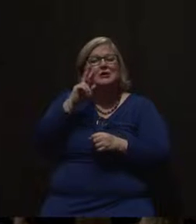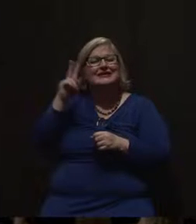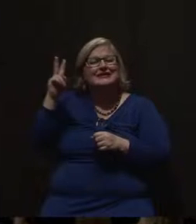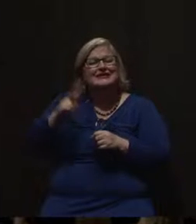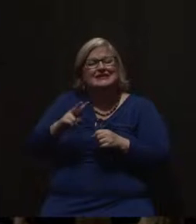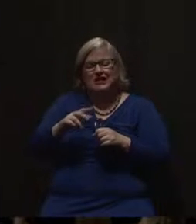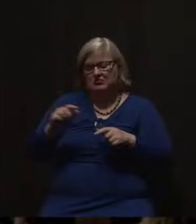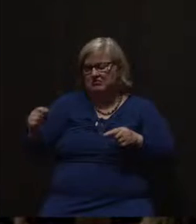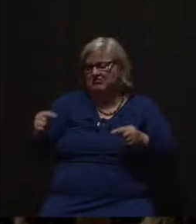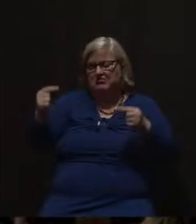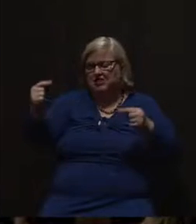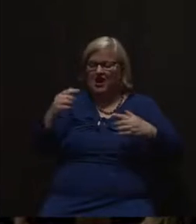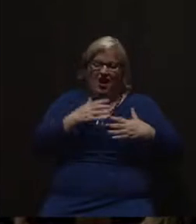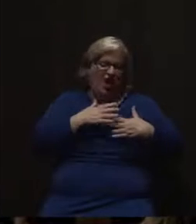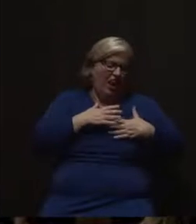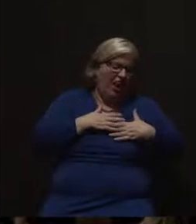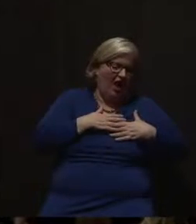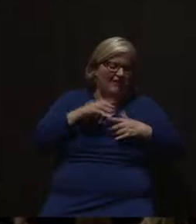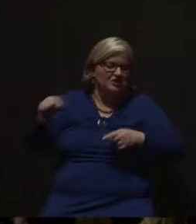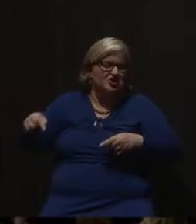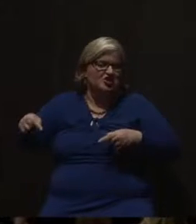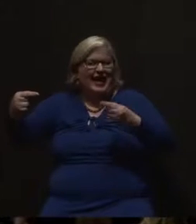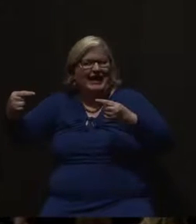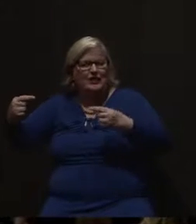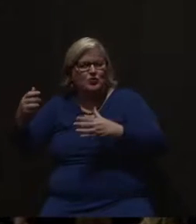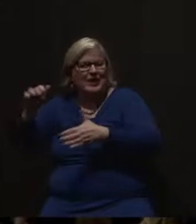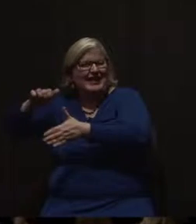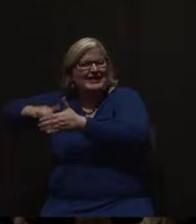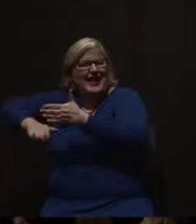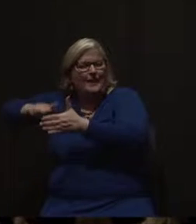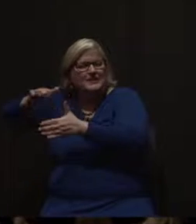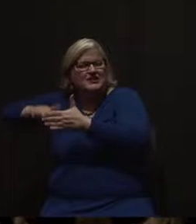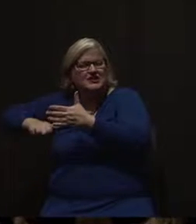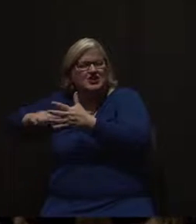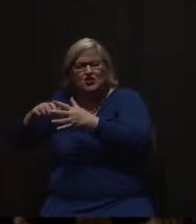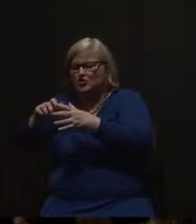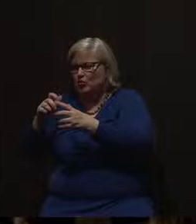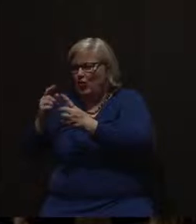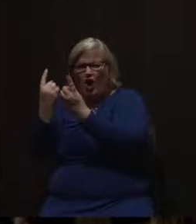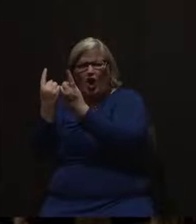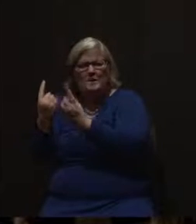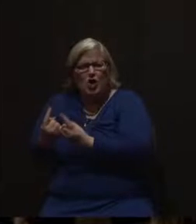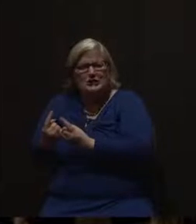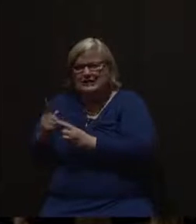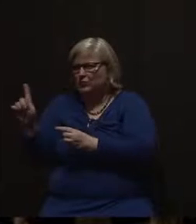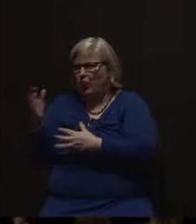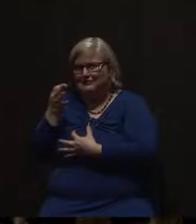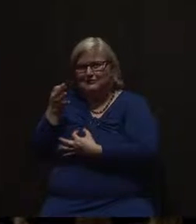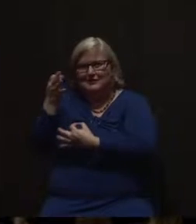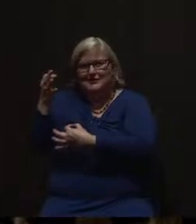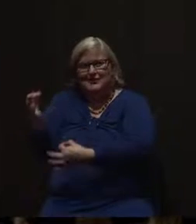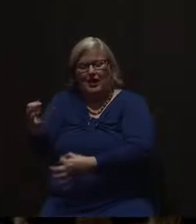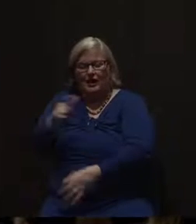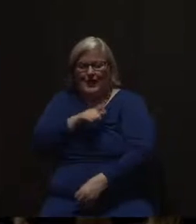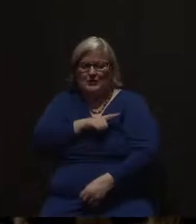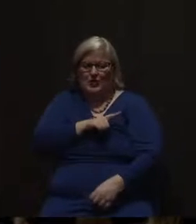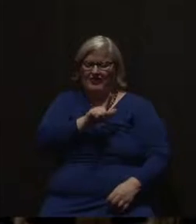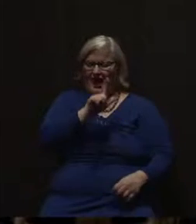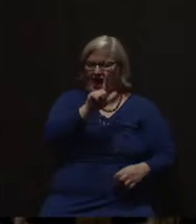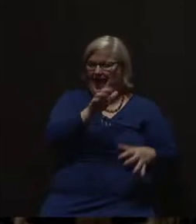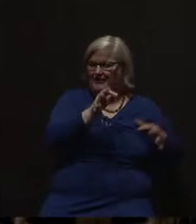diametrically opposed to that, as capitalism packs the laws, as a commodification of desire. And that's why the left is so cautious or